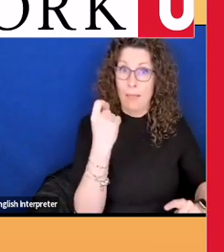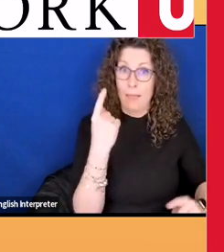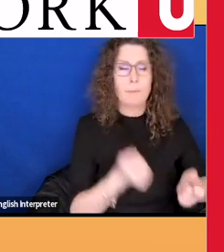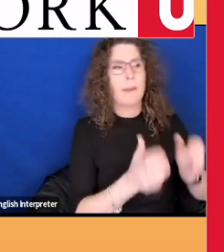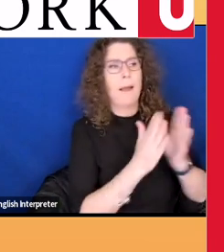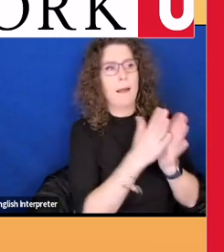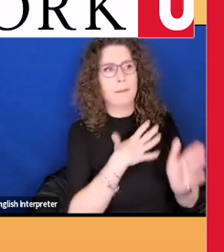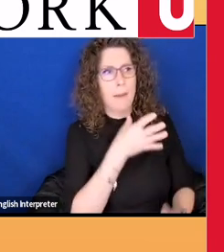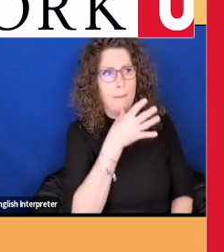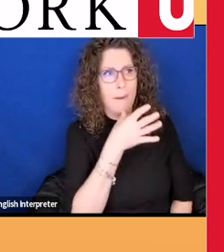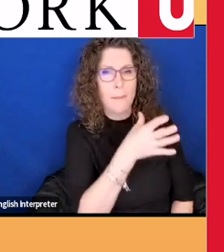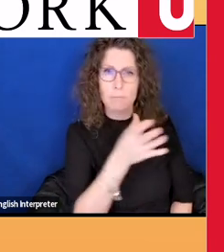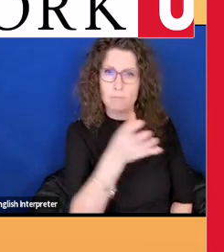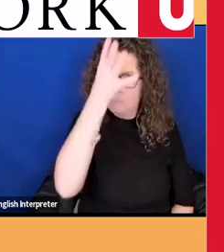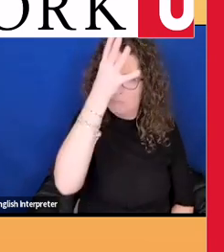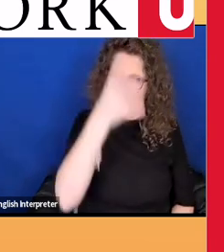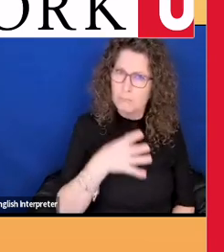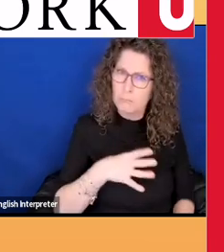be feminists?